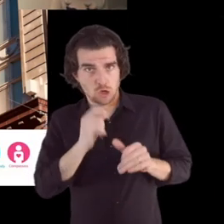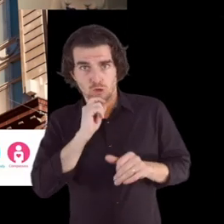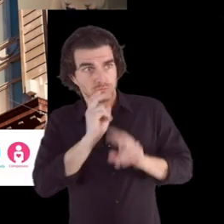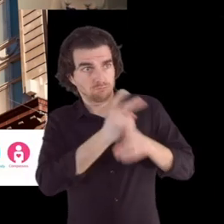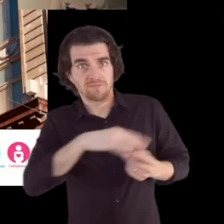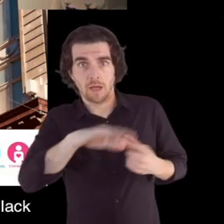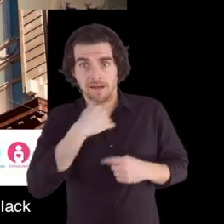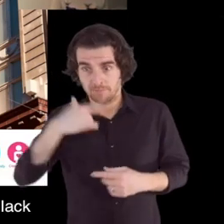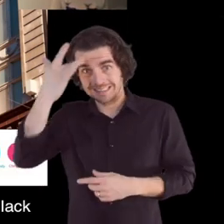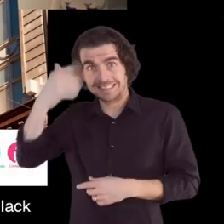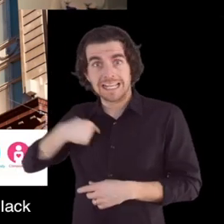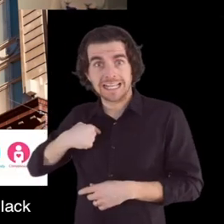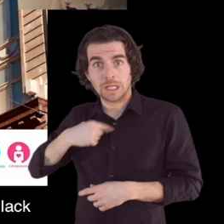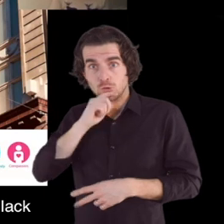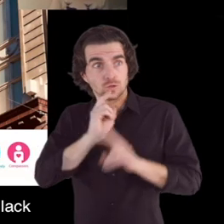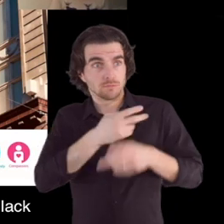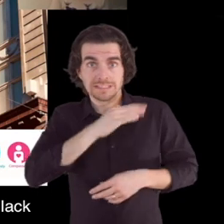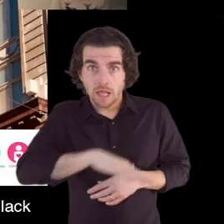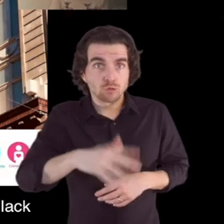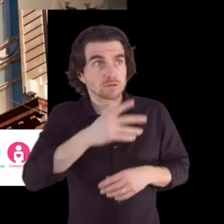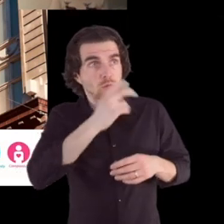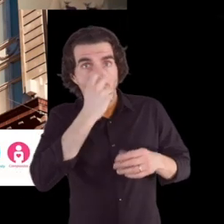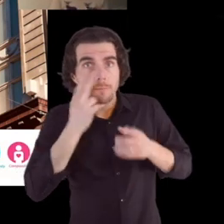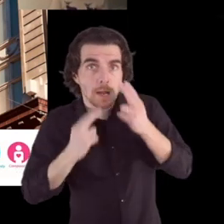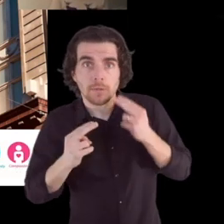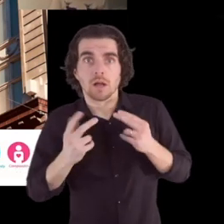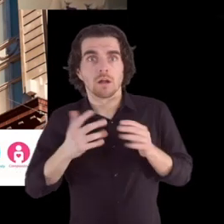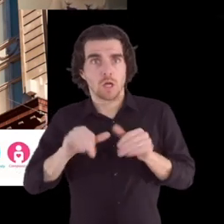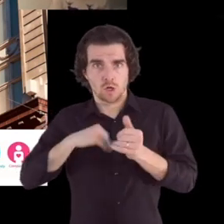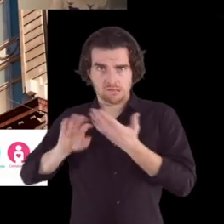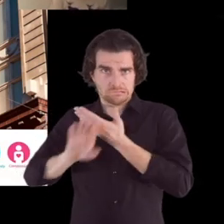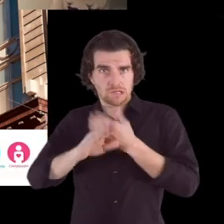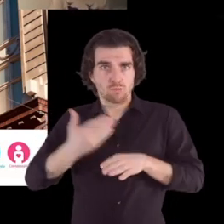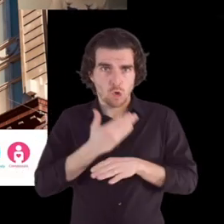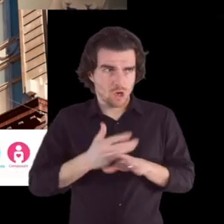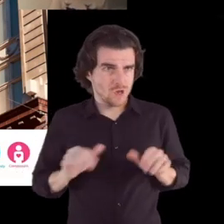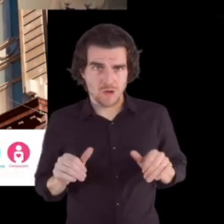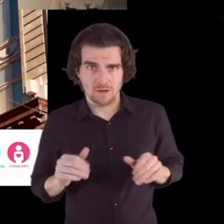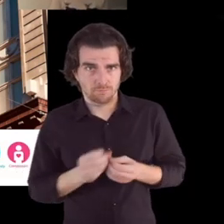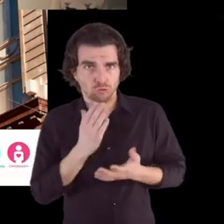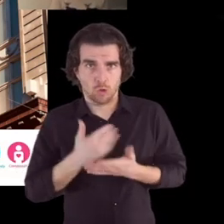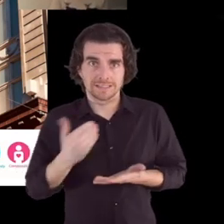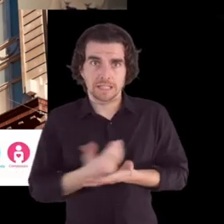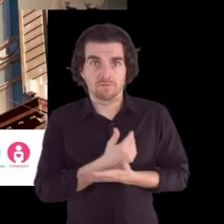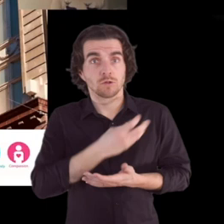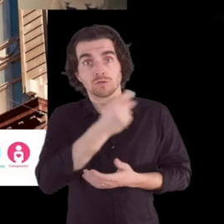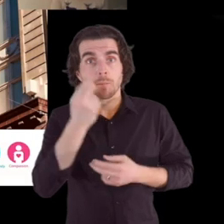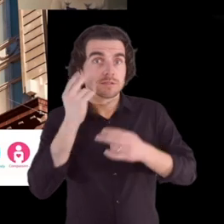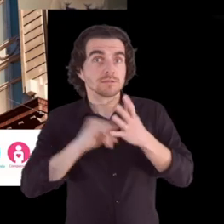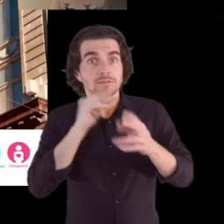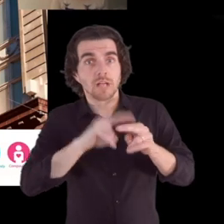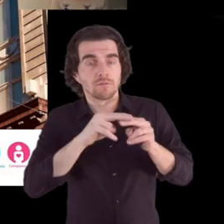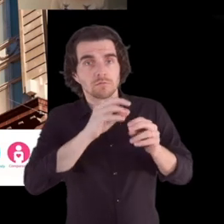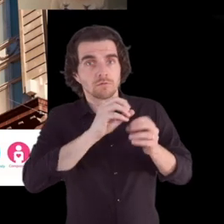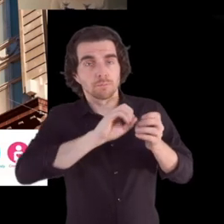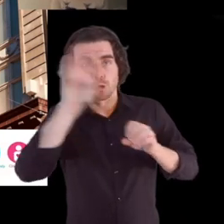sick? Other people have been worried about lack of social distancing at work and how to manage that. And some staff have been